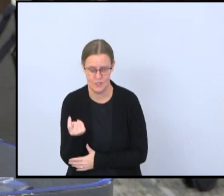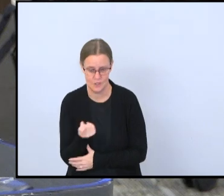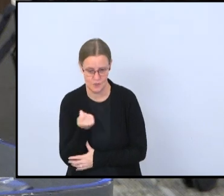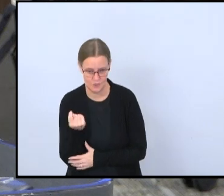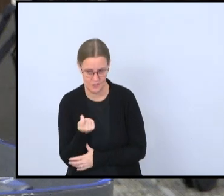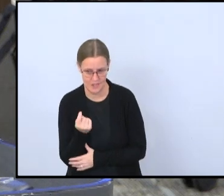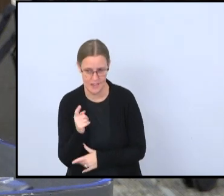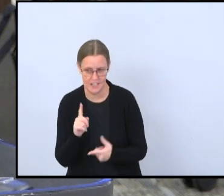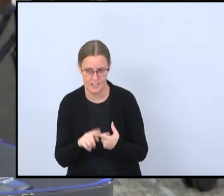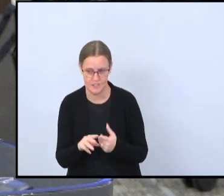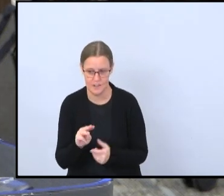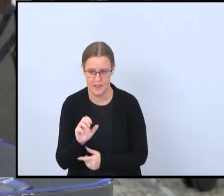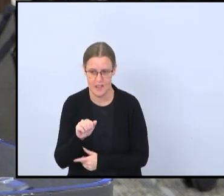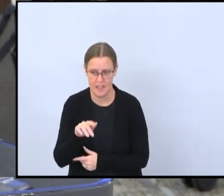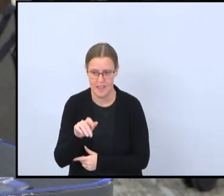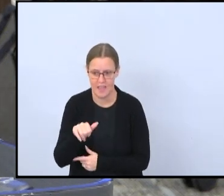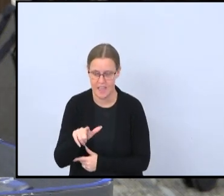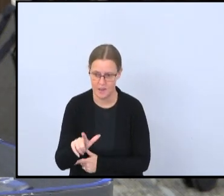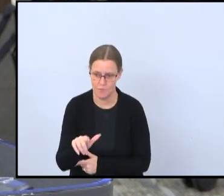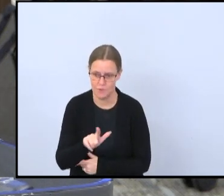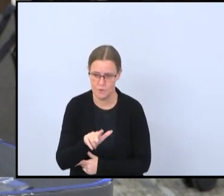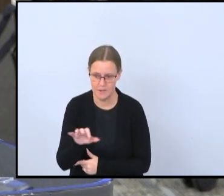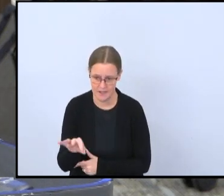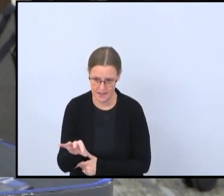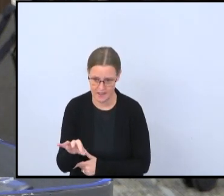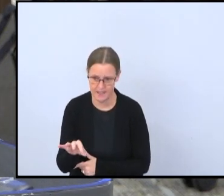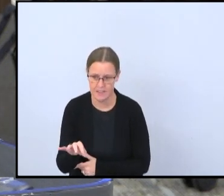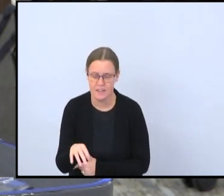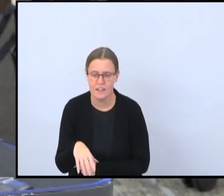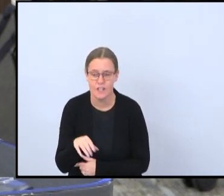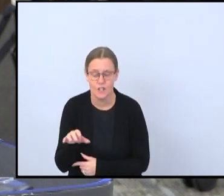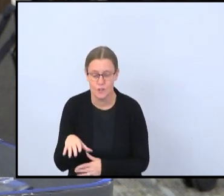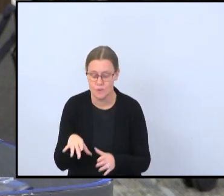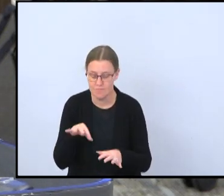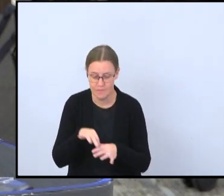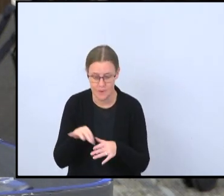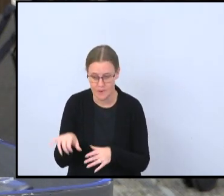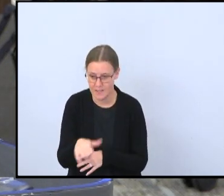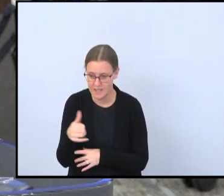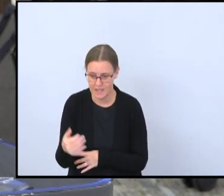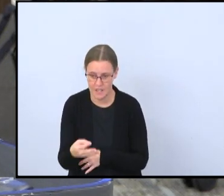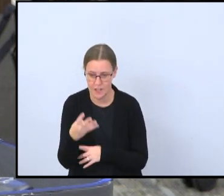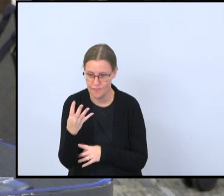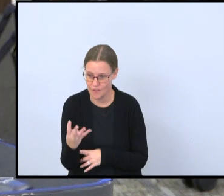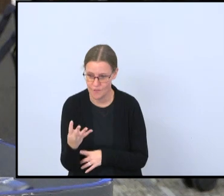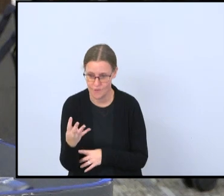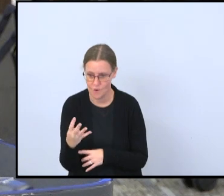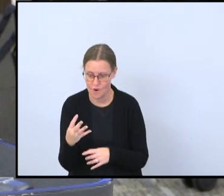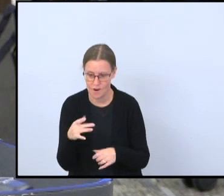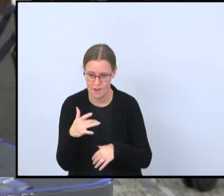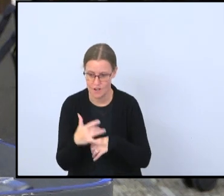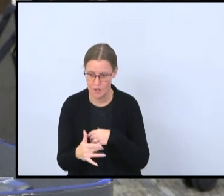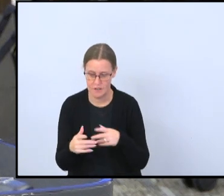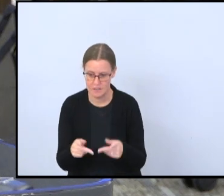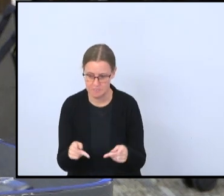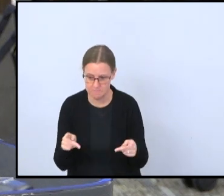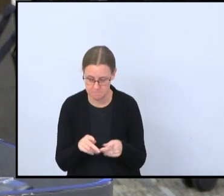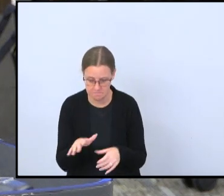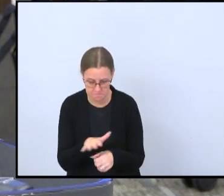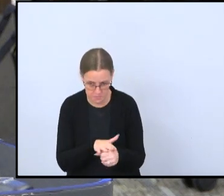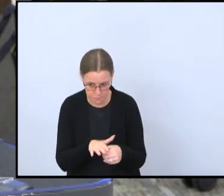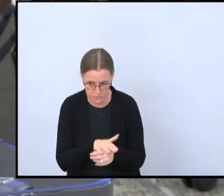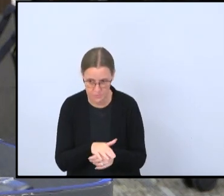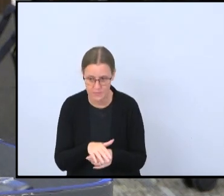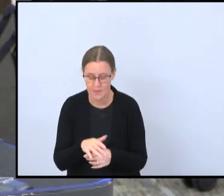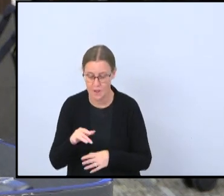for the May 3rd election. During early voting, registered voters may vote at any of the 4 early voting sites, and on Election Day, registered voters may vote at any